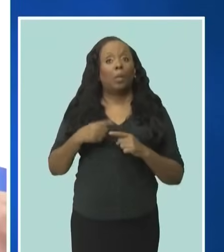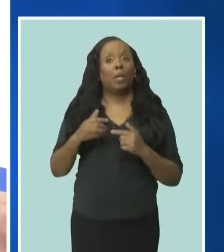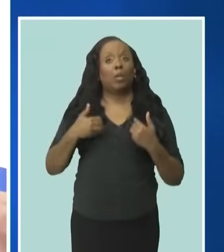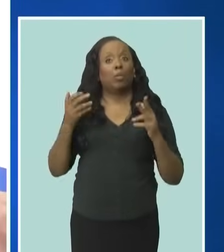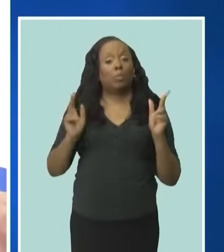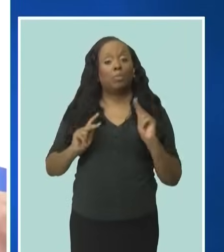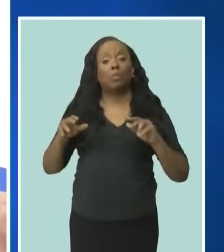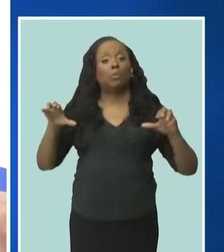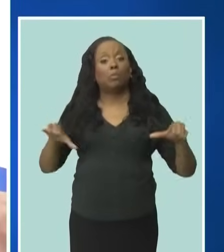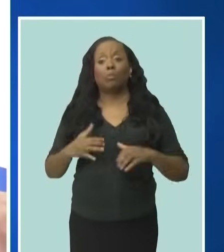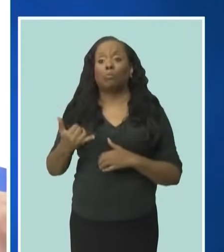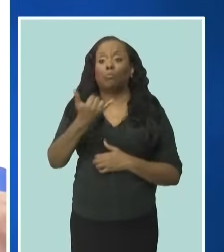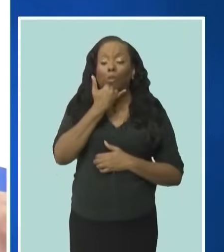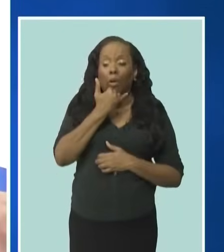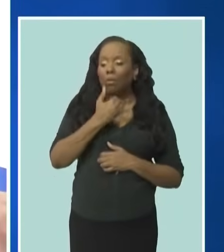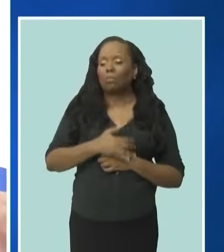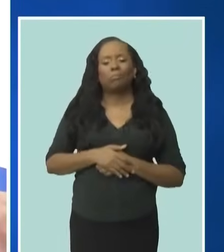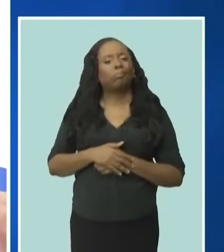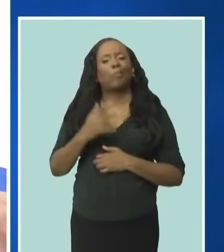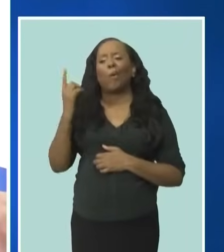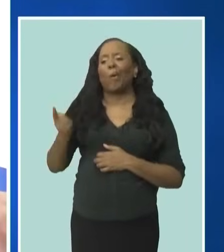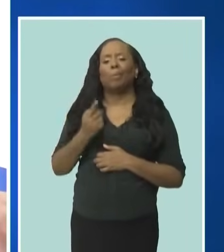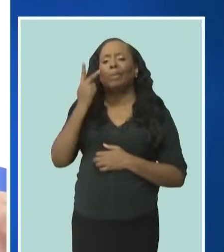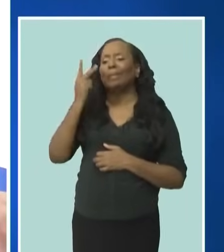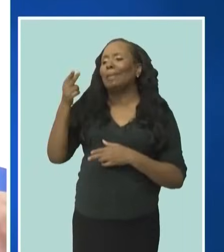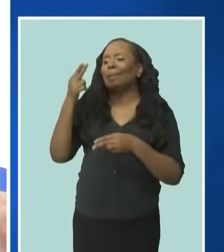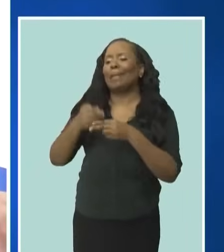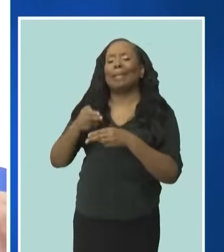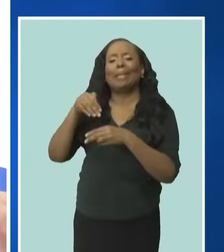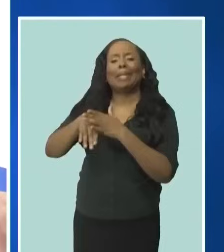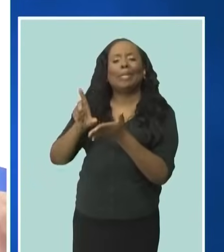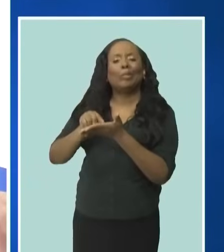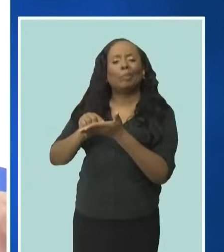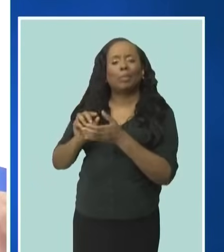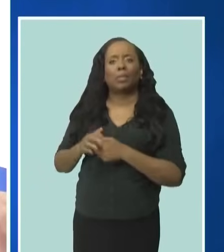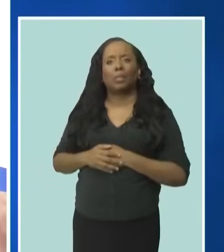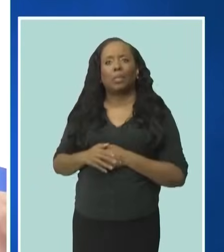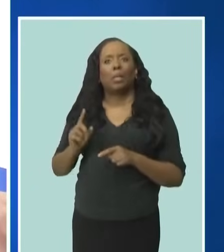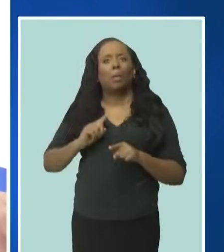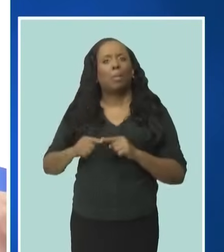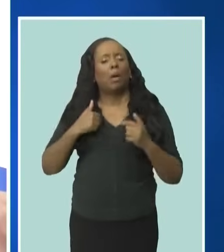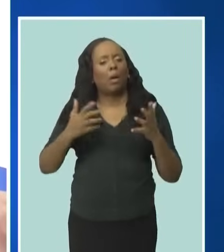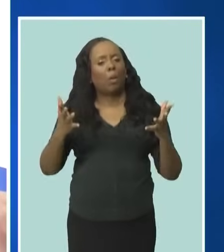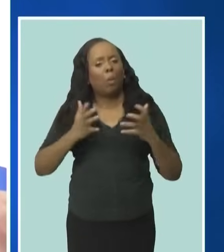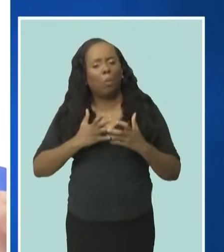am calling on us to celebrate our young people doing incredible things.